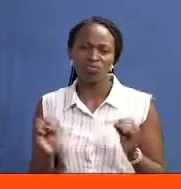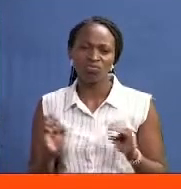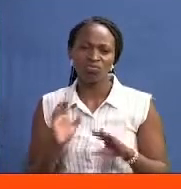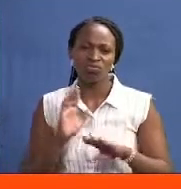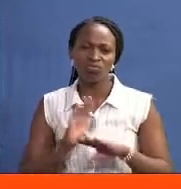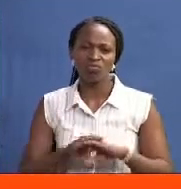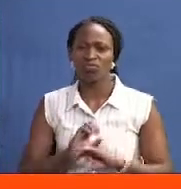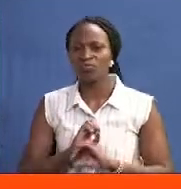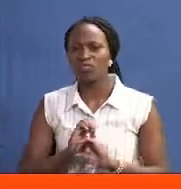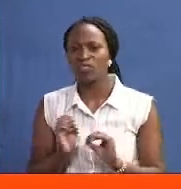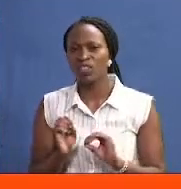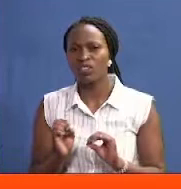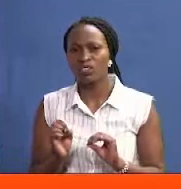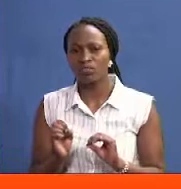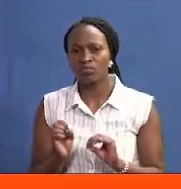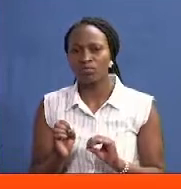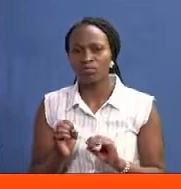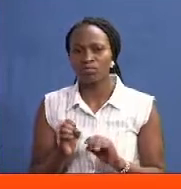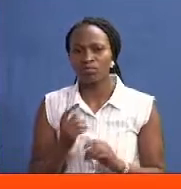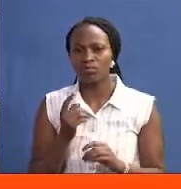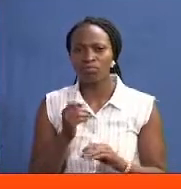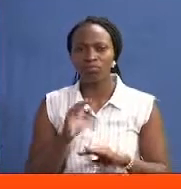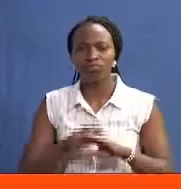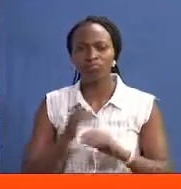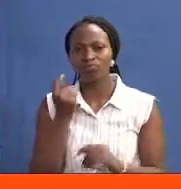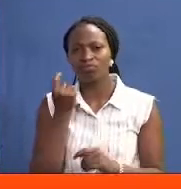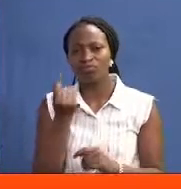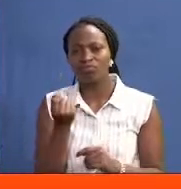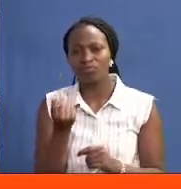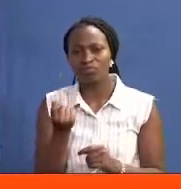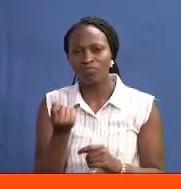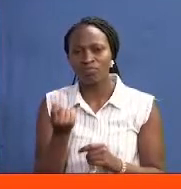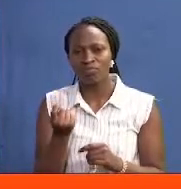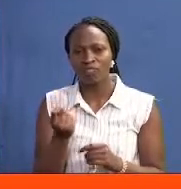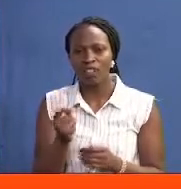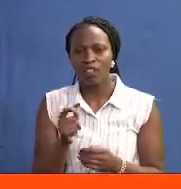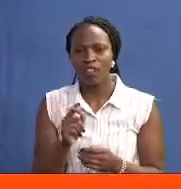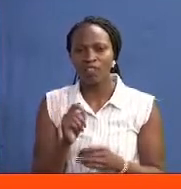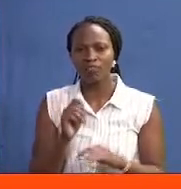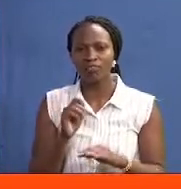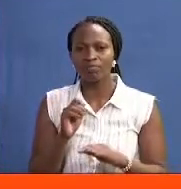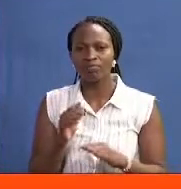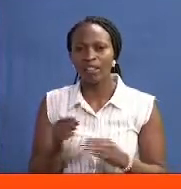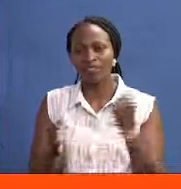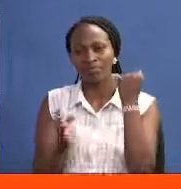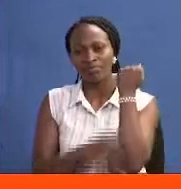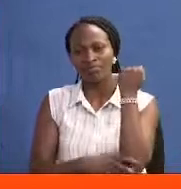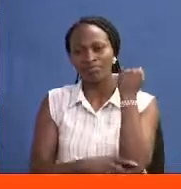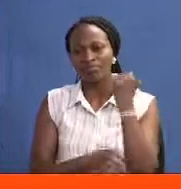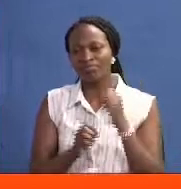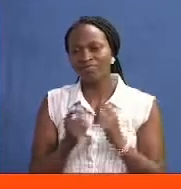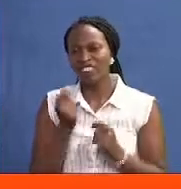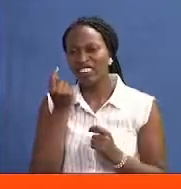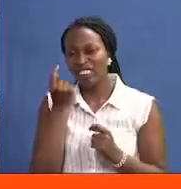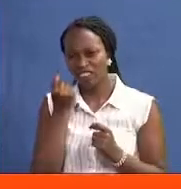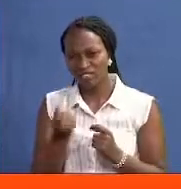But the good of it is, I think, outweighs the bad, mm-hmm. in my opinion, and that what we need is a little